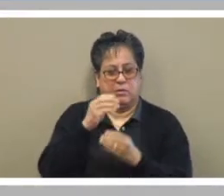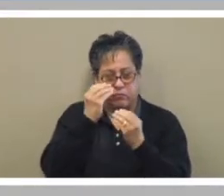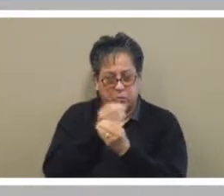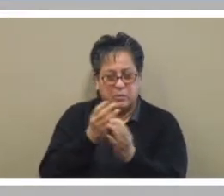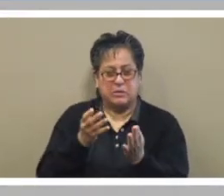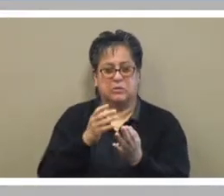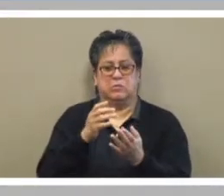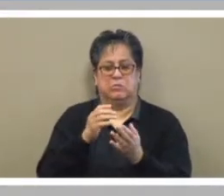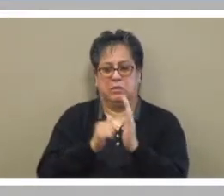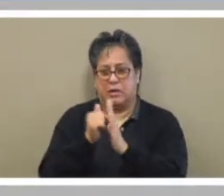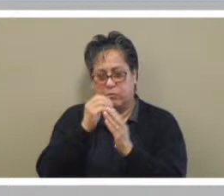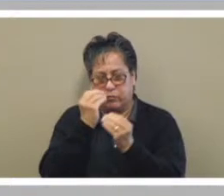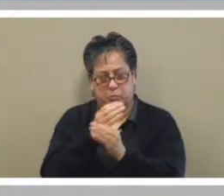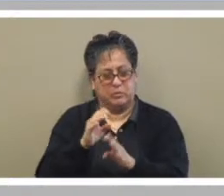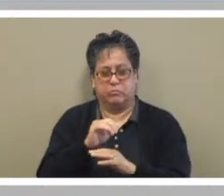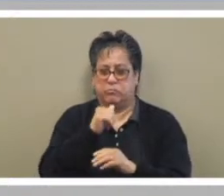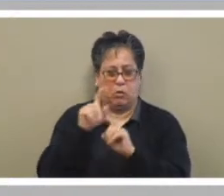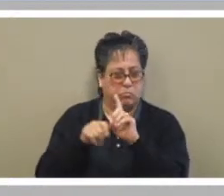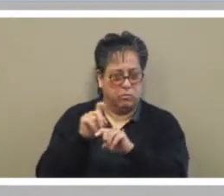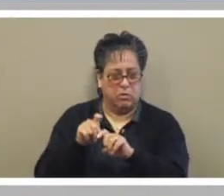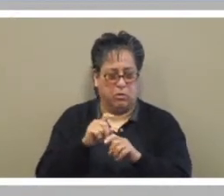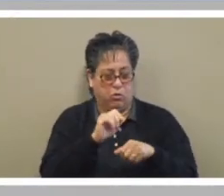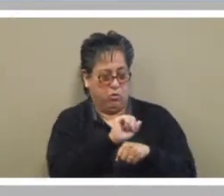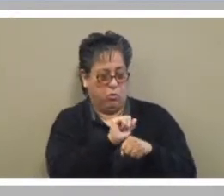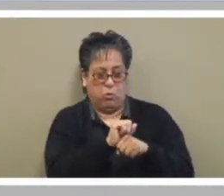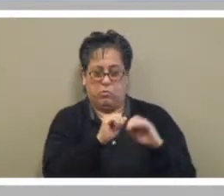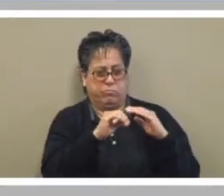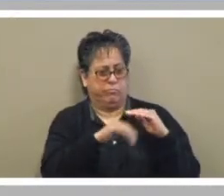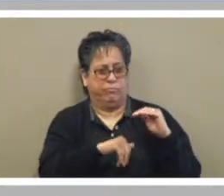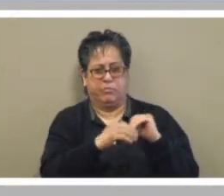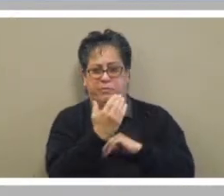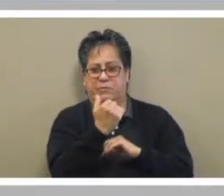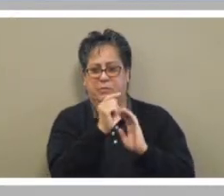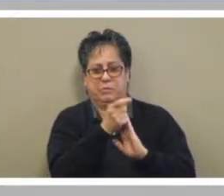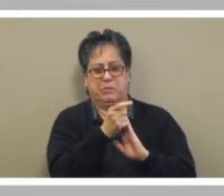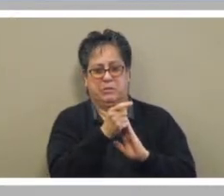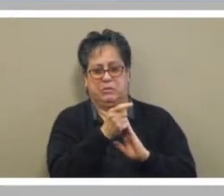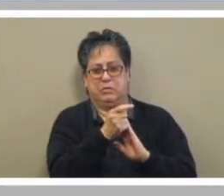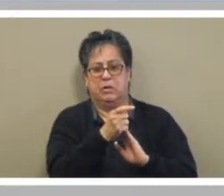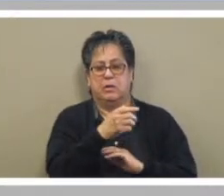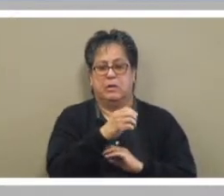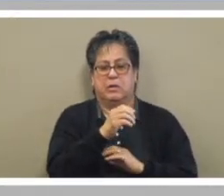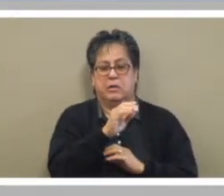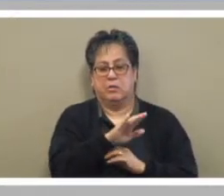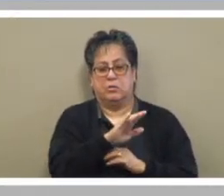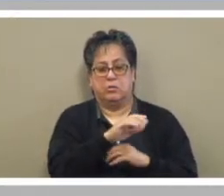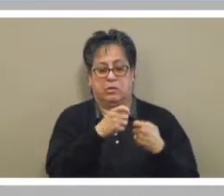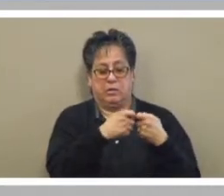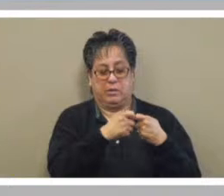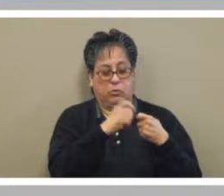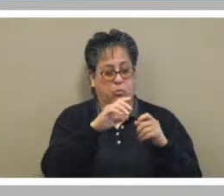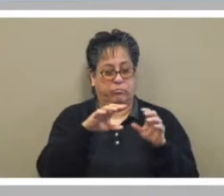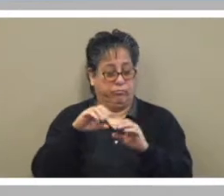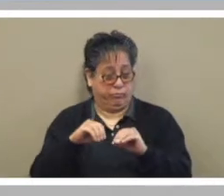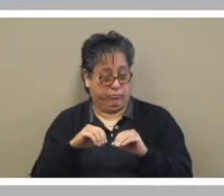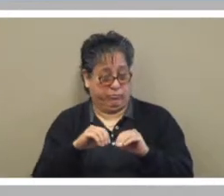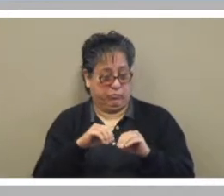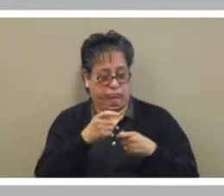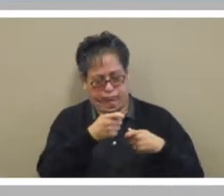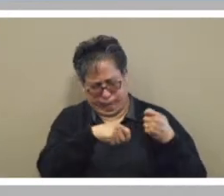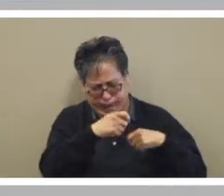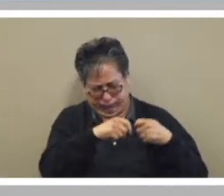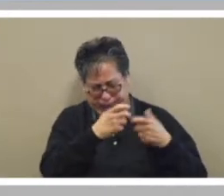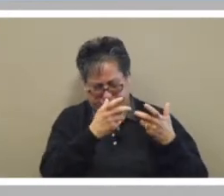account information. The work will be completed in less than 15 minutes, and your power will be turned off during this time